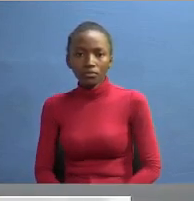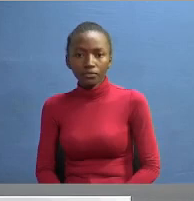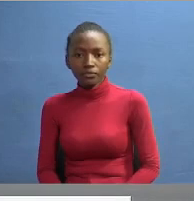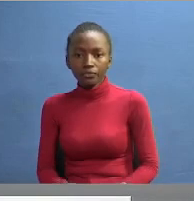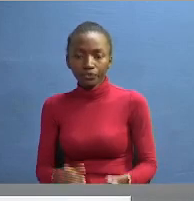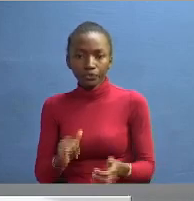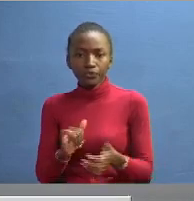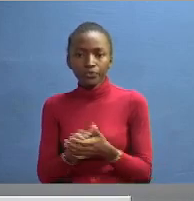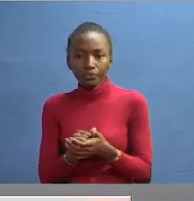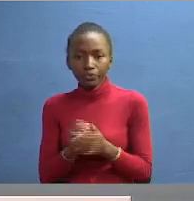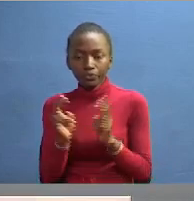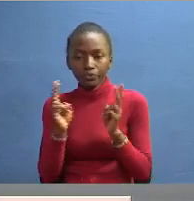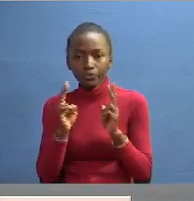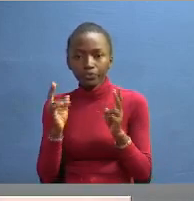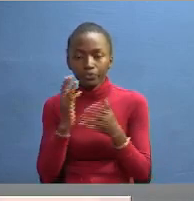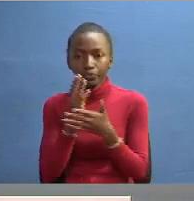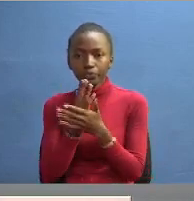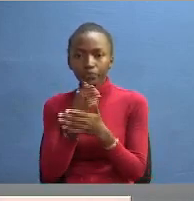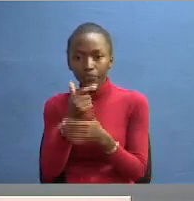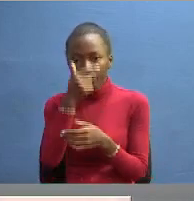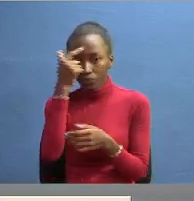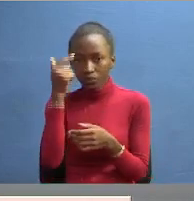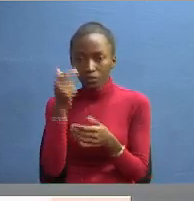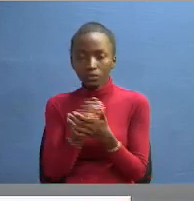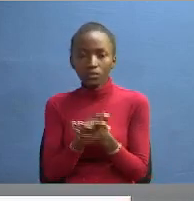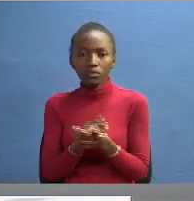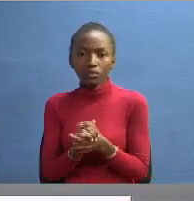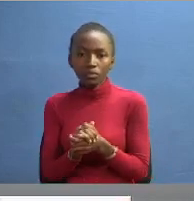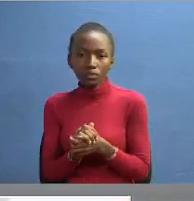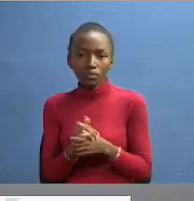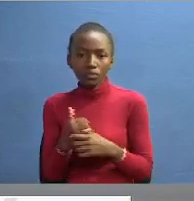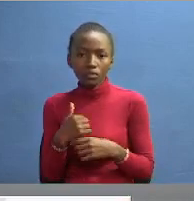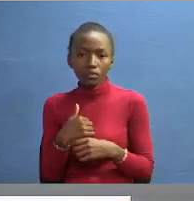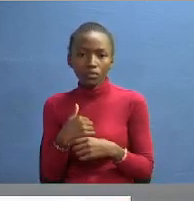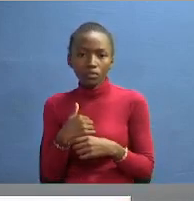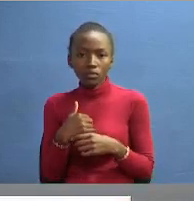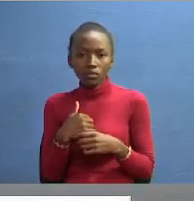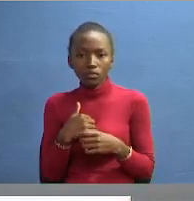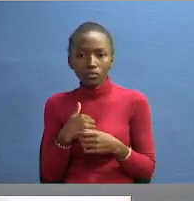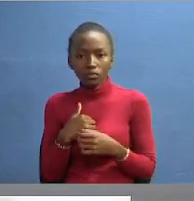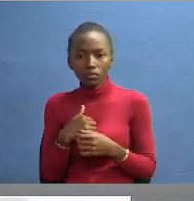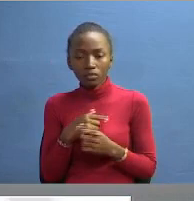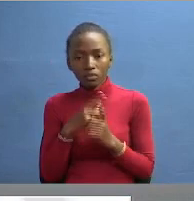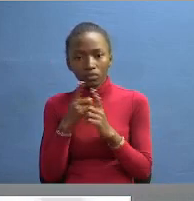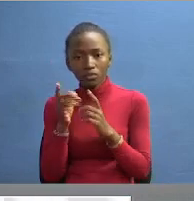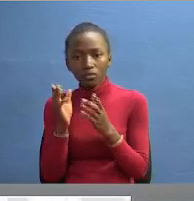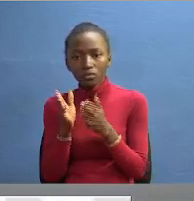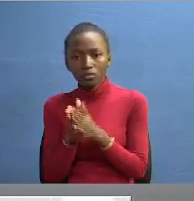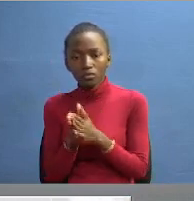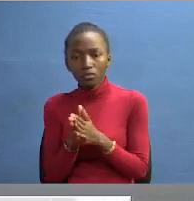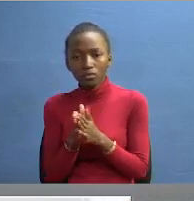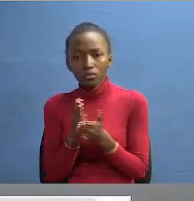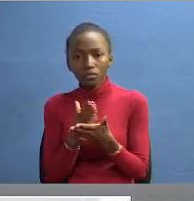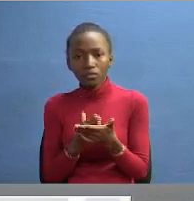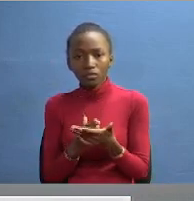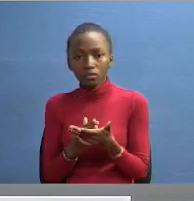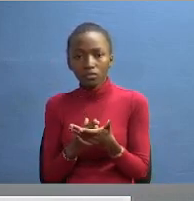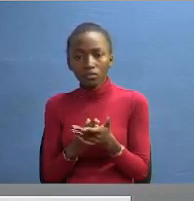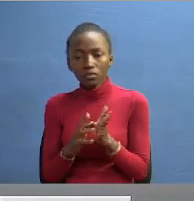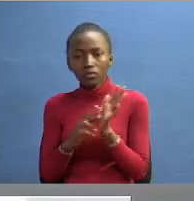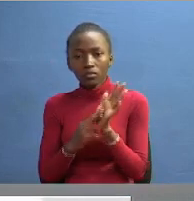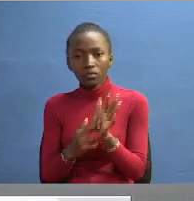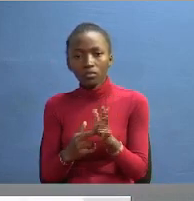sense because from my interaction with, I was actually there with some of these representatives that came from the DRC.